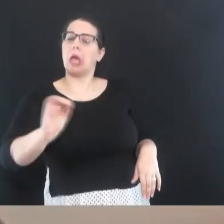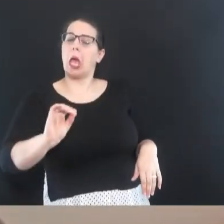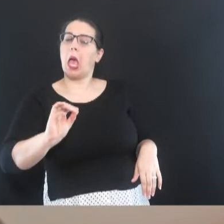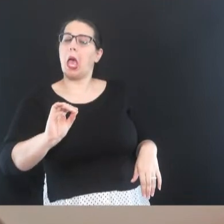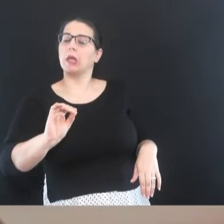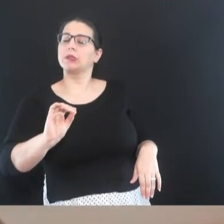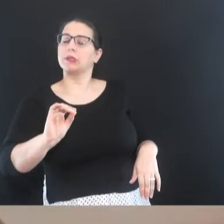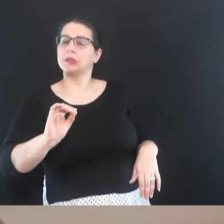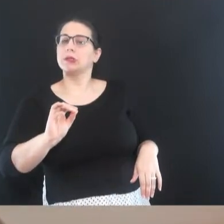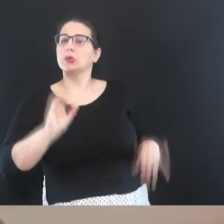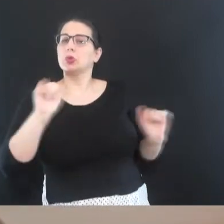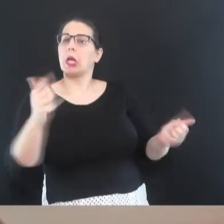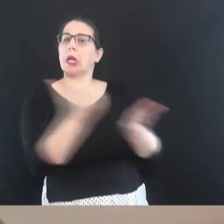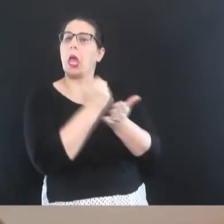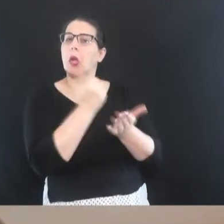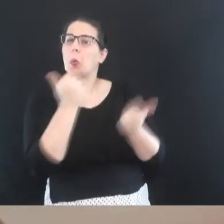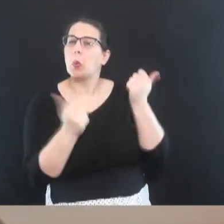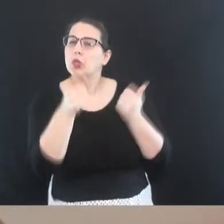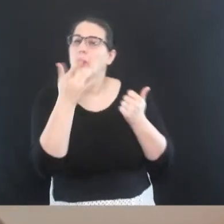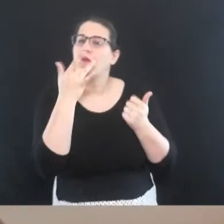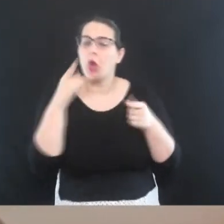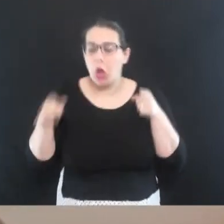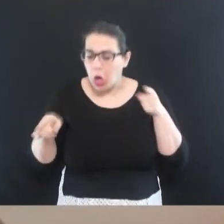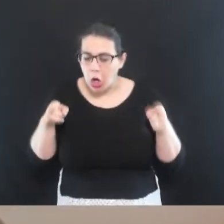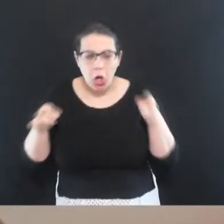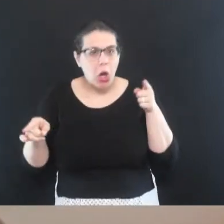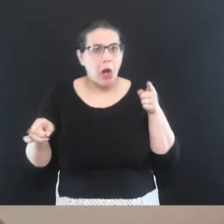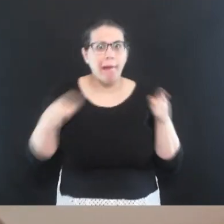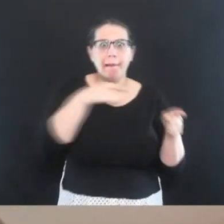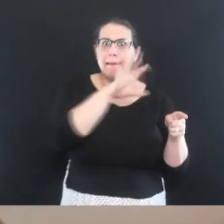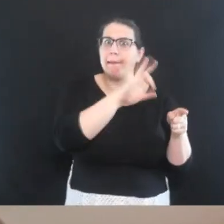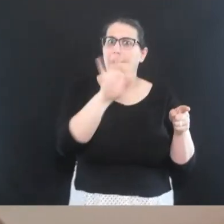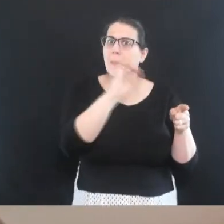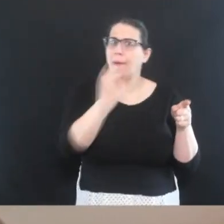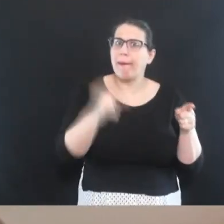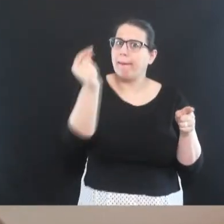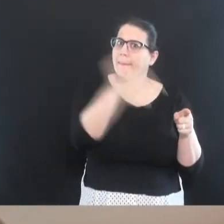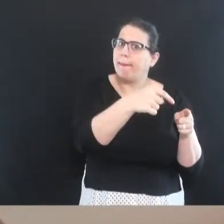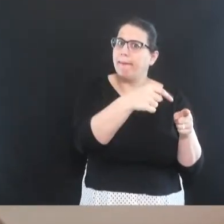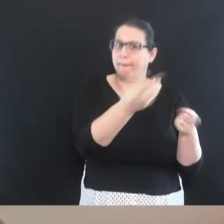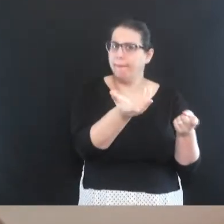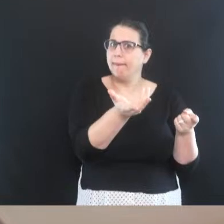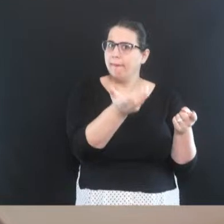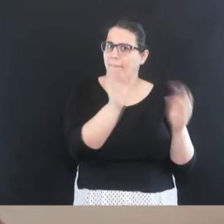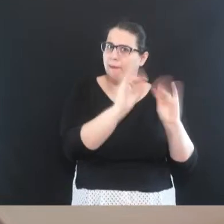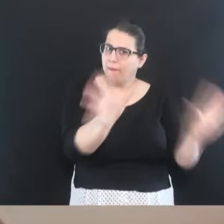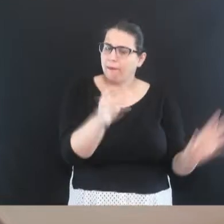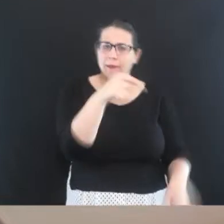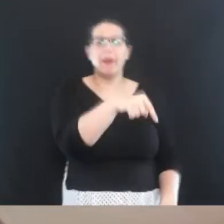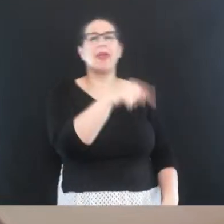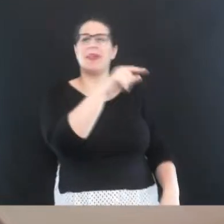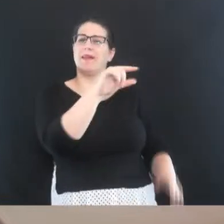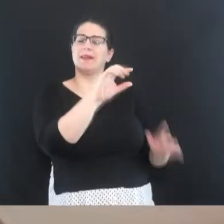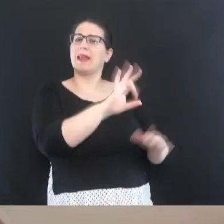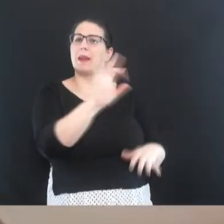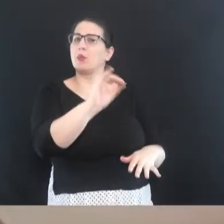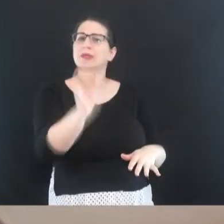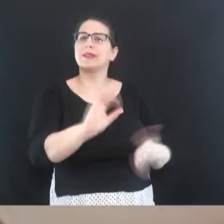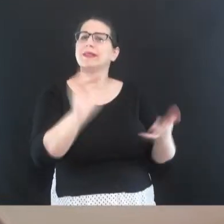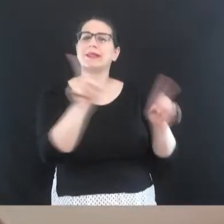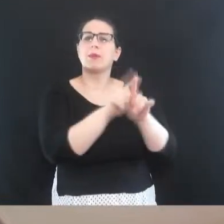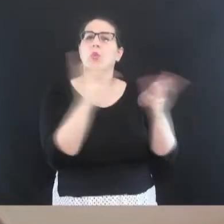the time," I'm going to want that one. And that's the vaccine. And the governor and all of us have pointed out before,